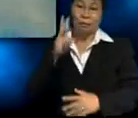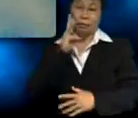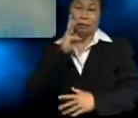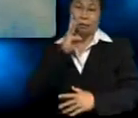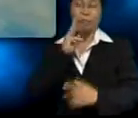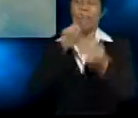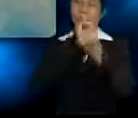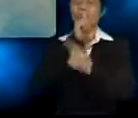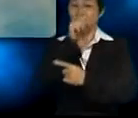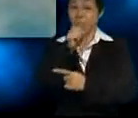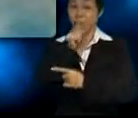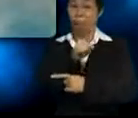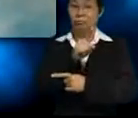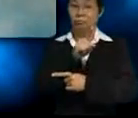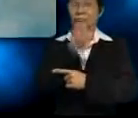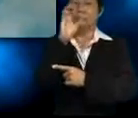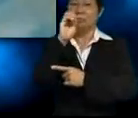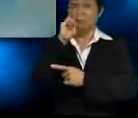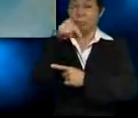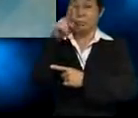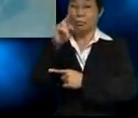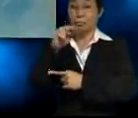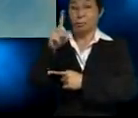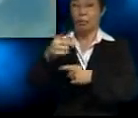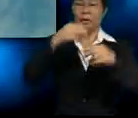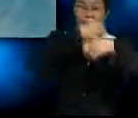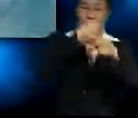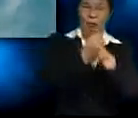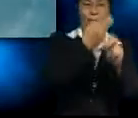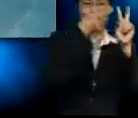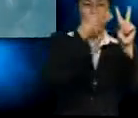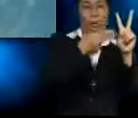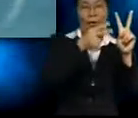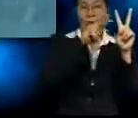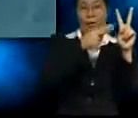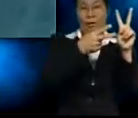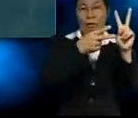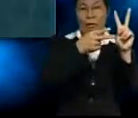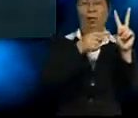Water is actually a compound made up of hydrogen and oxygen.